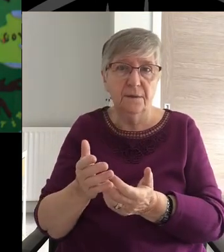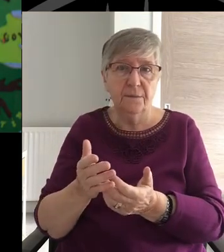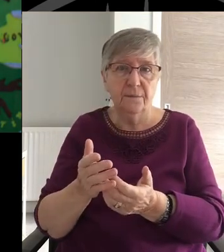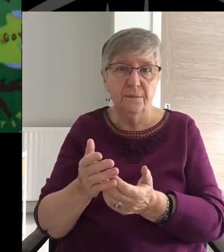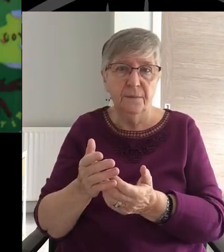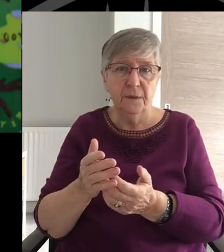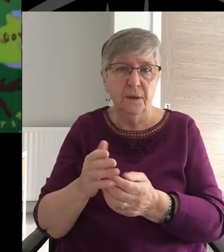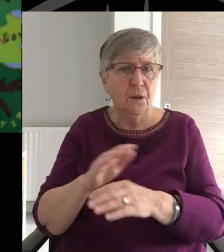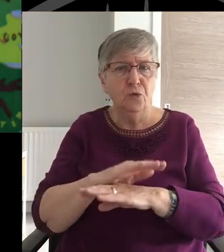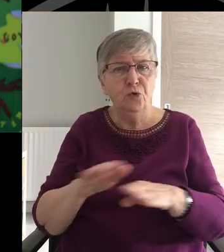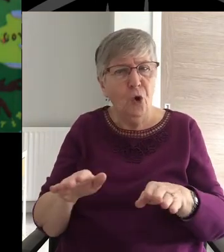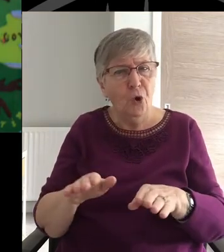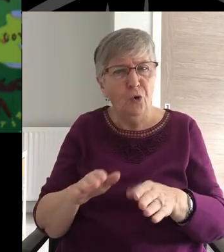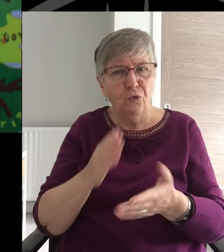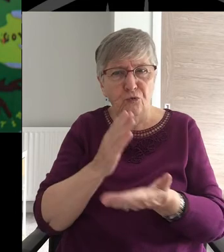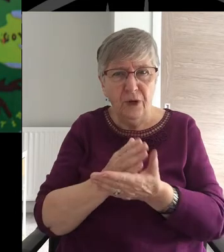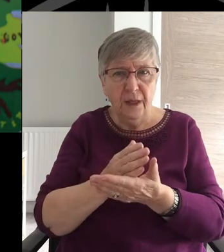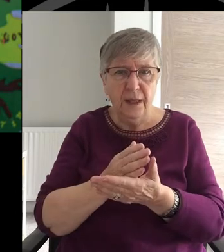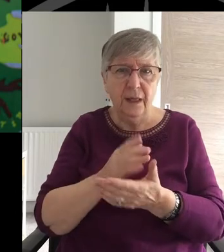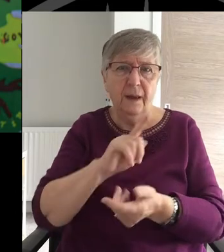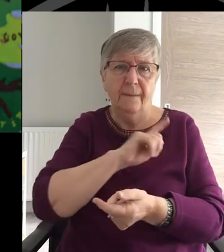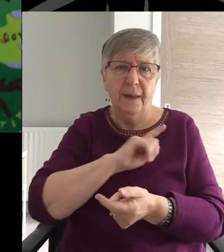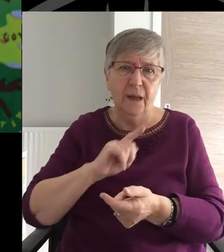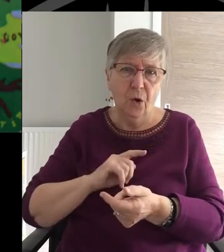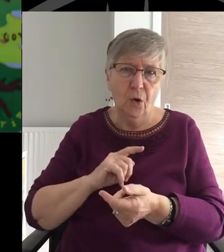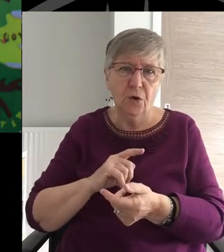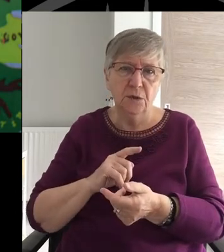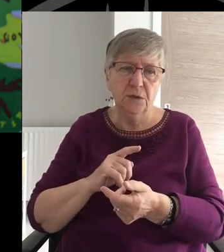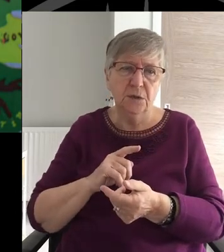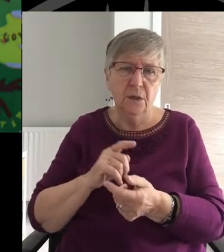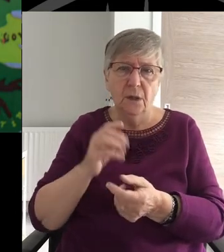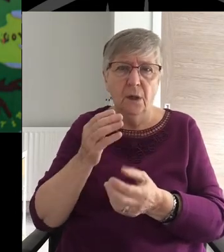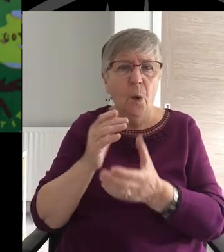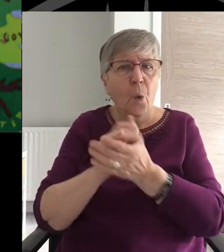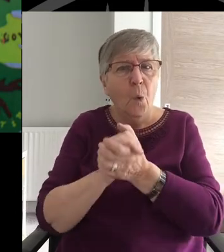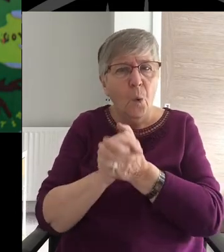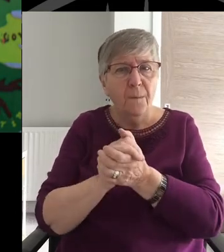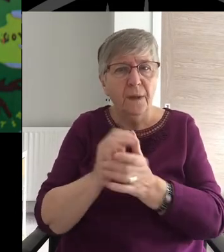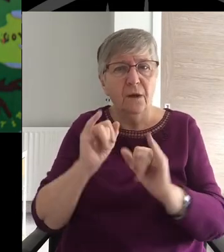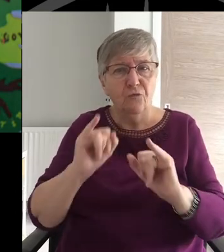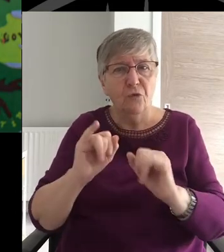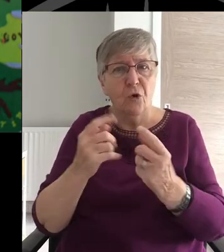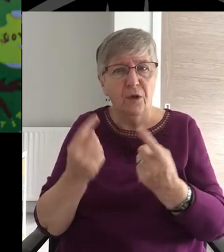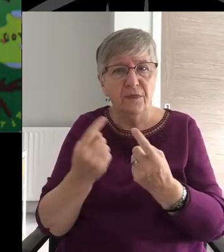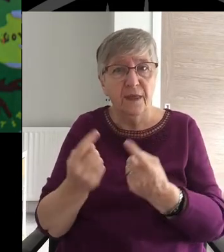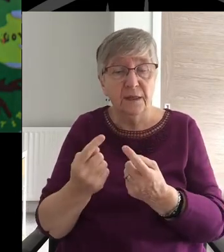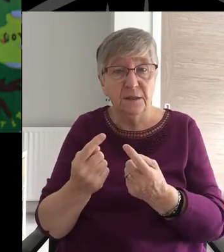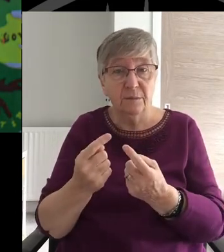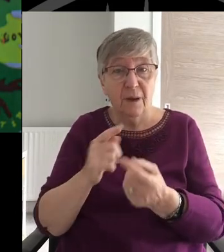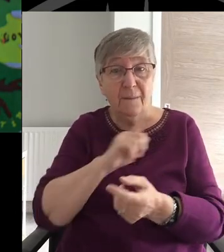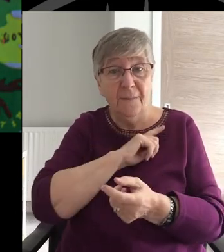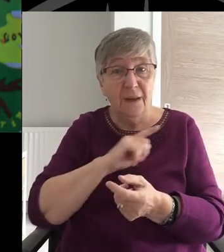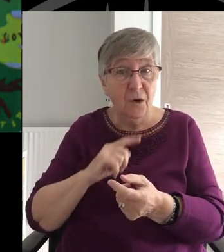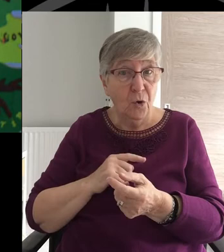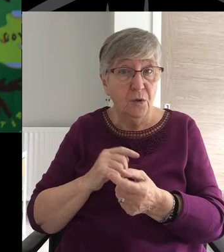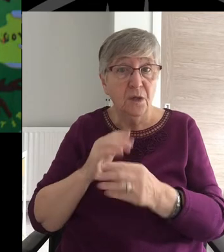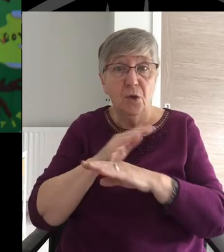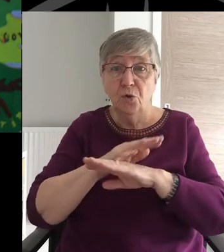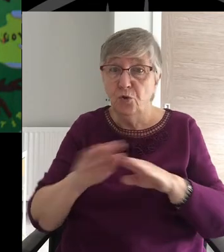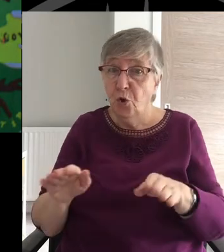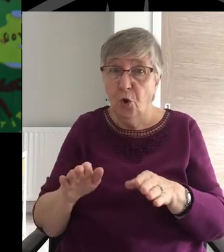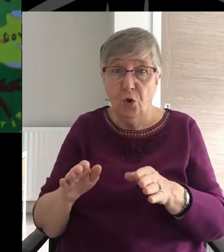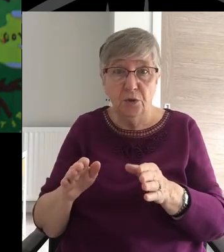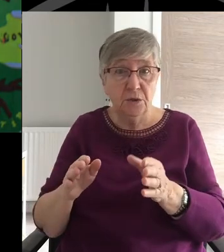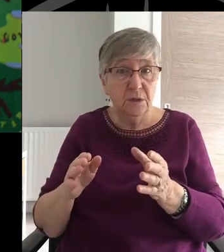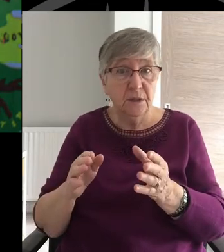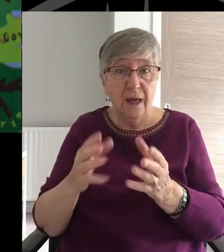not primarily because it was placed in the wrong things, but because it was not